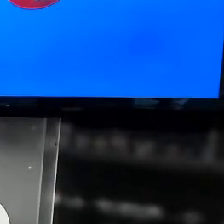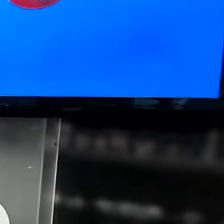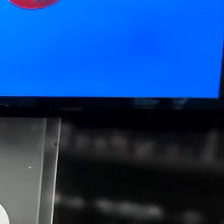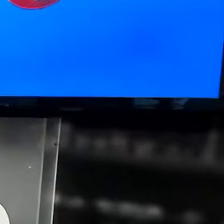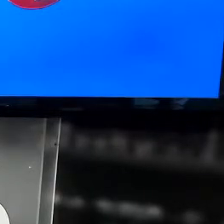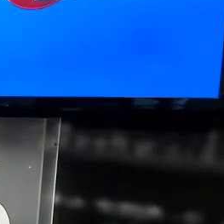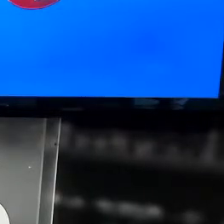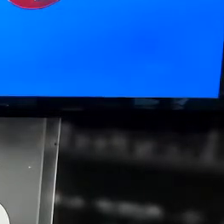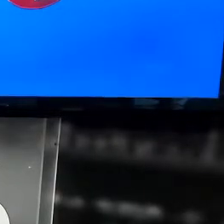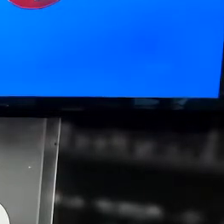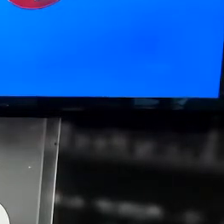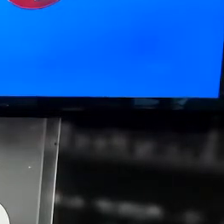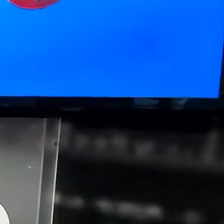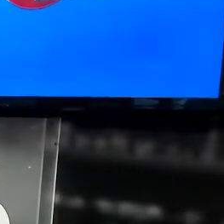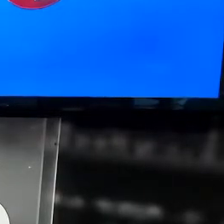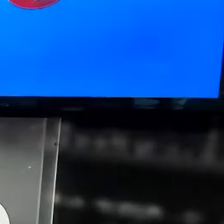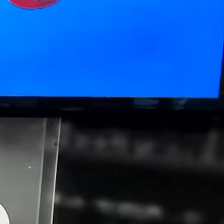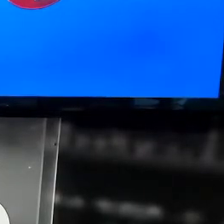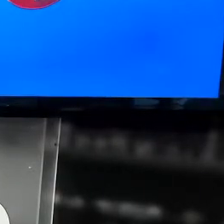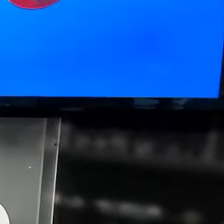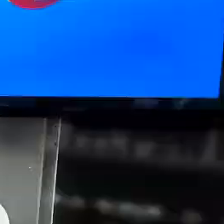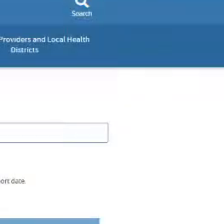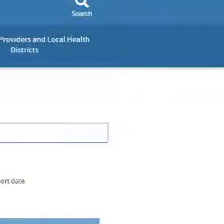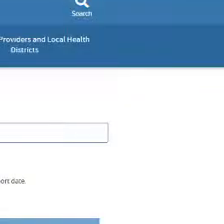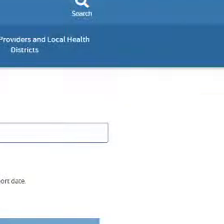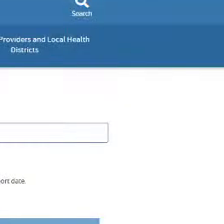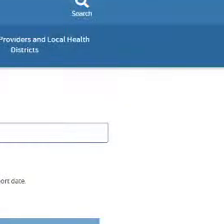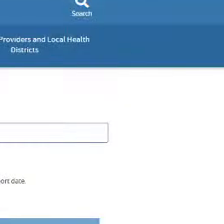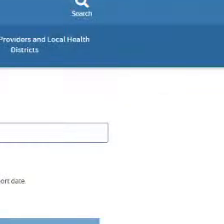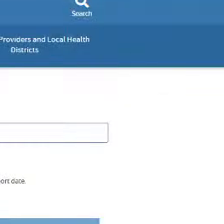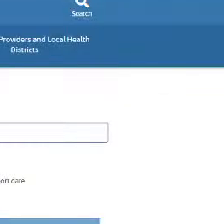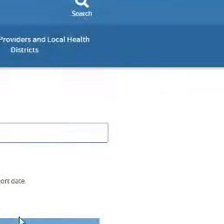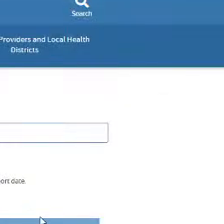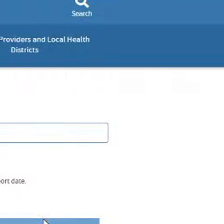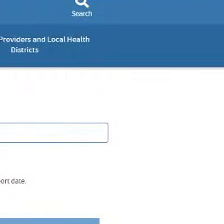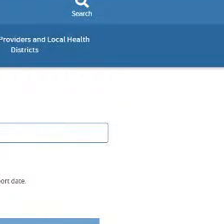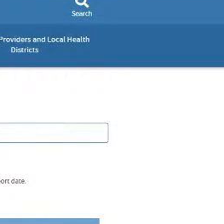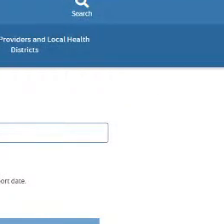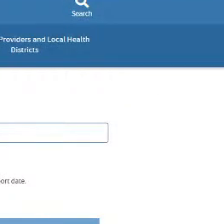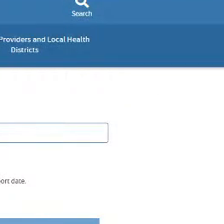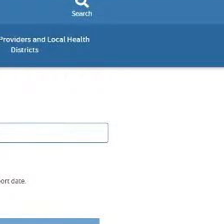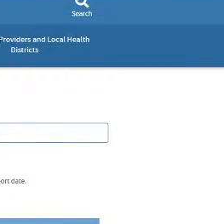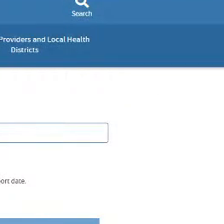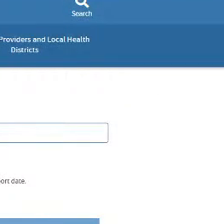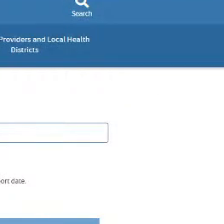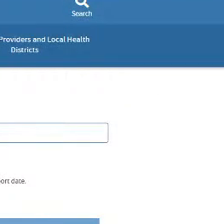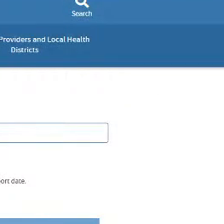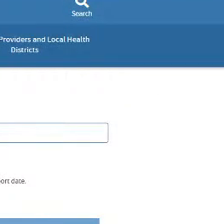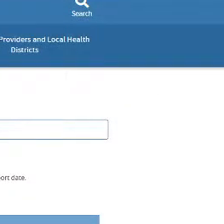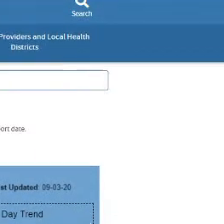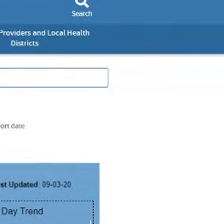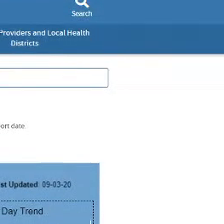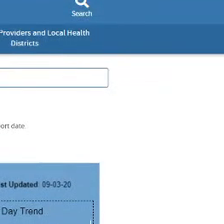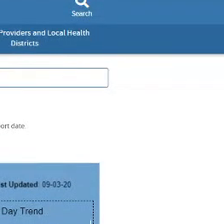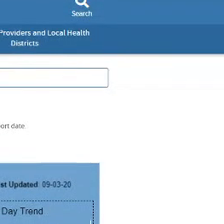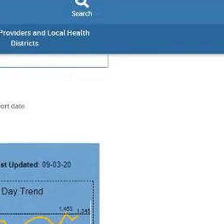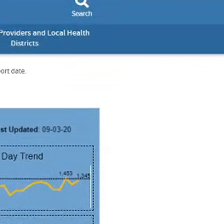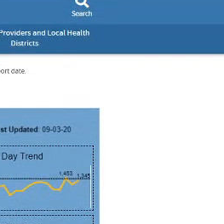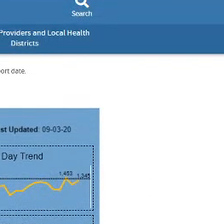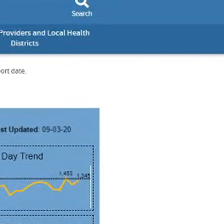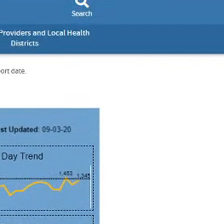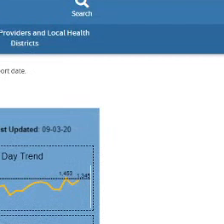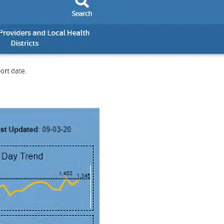Health. I'll get you those right here on your screen right here. This is a look at the current trends page on the